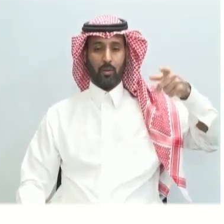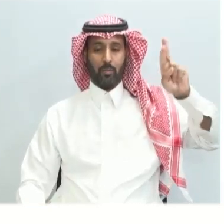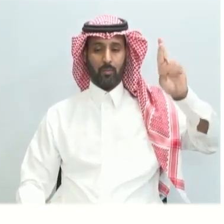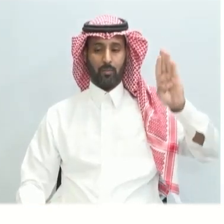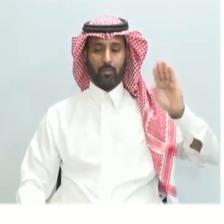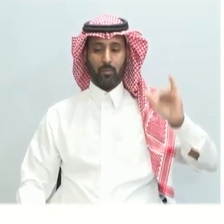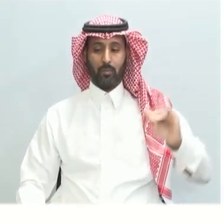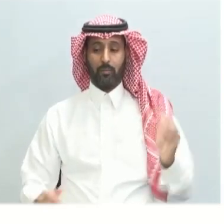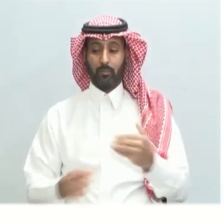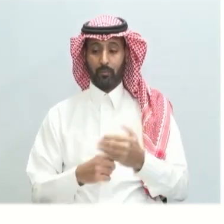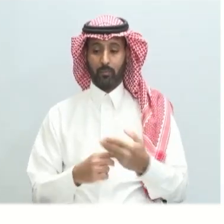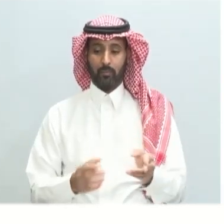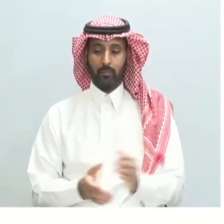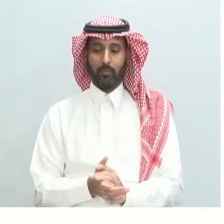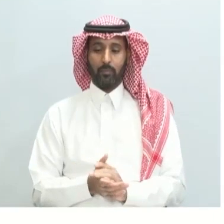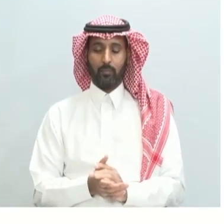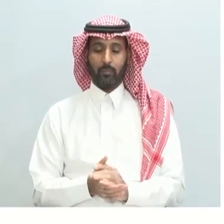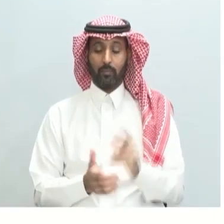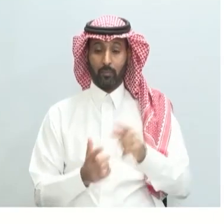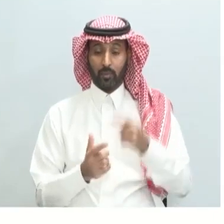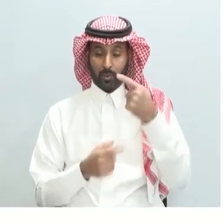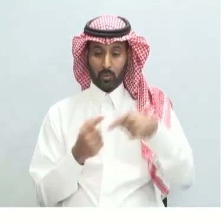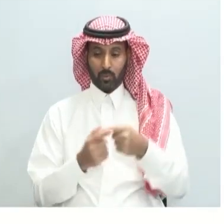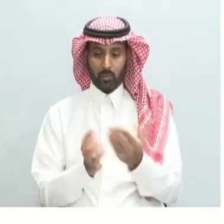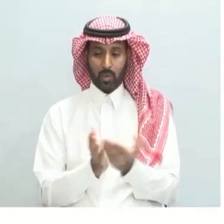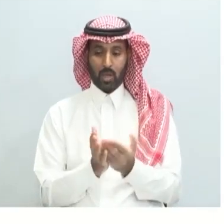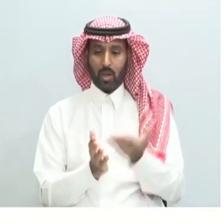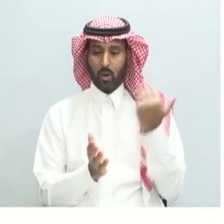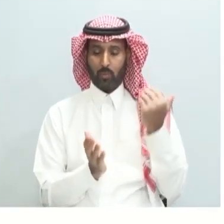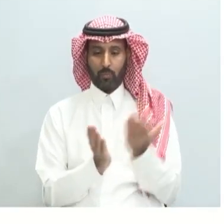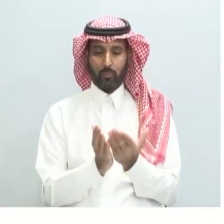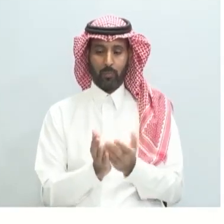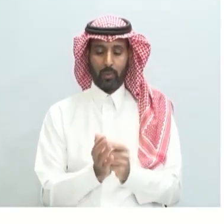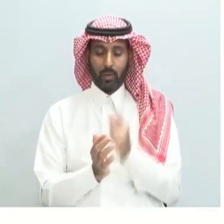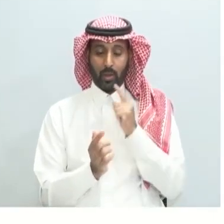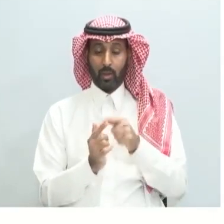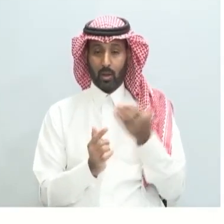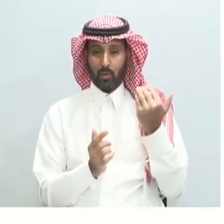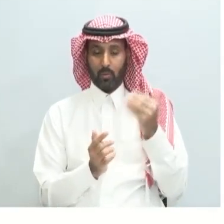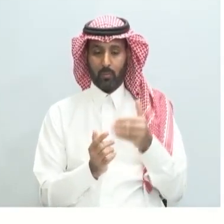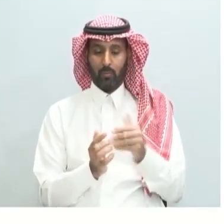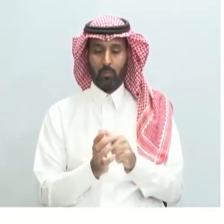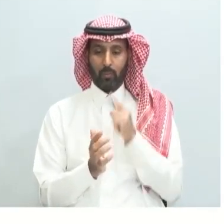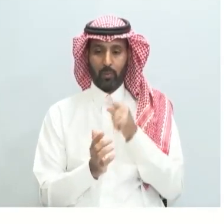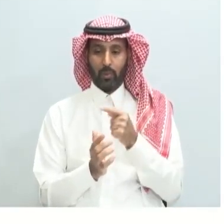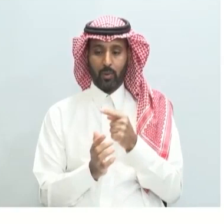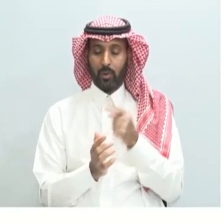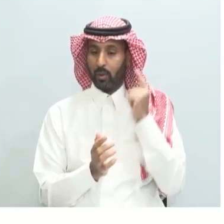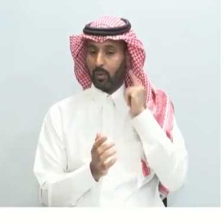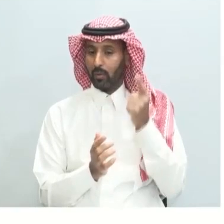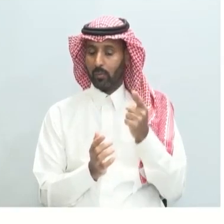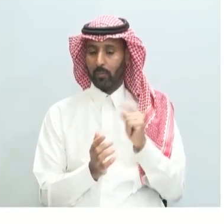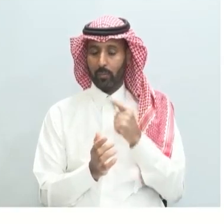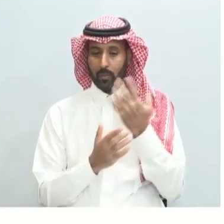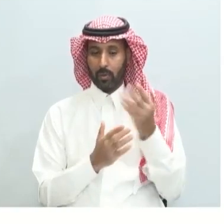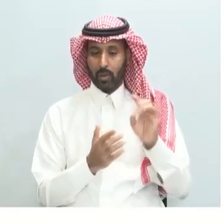Al-Ajan. So let's begin. Quick revision for our last lesson. In our last lesson, we did listen to